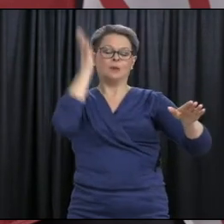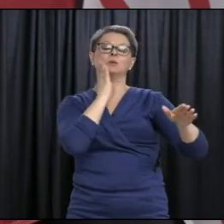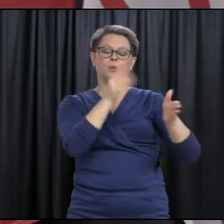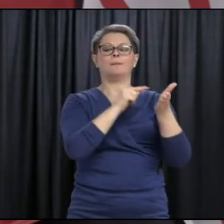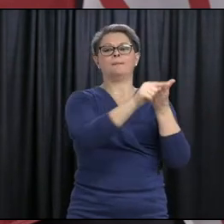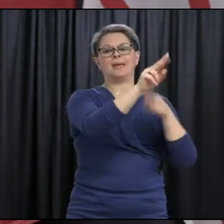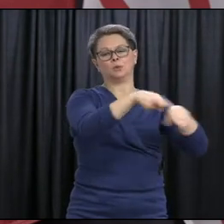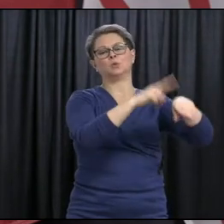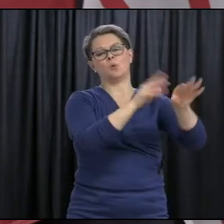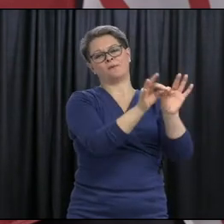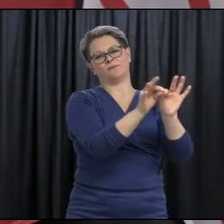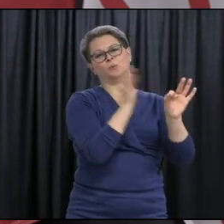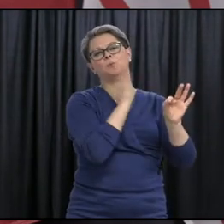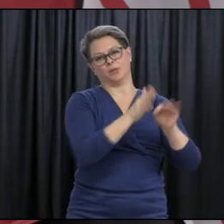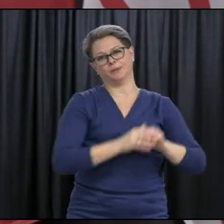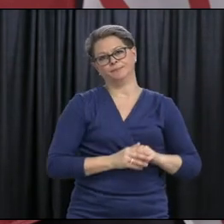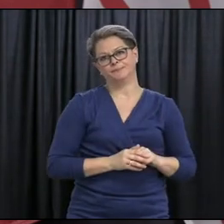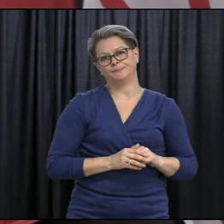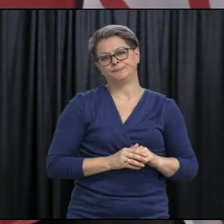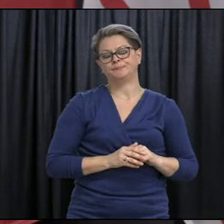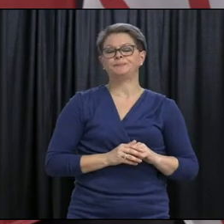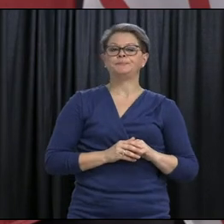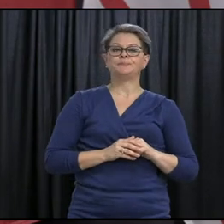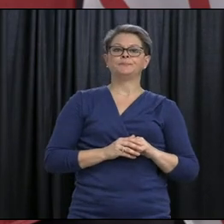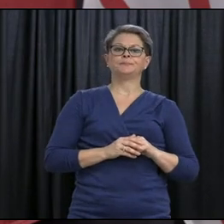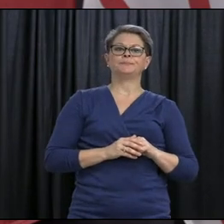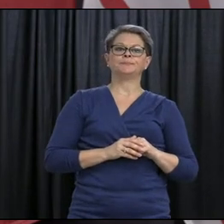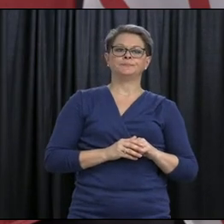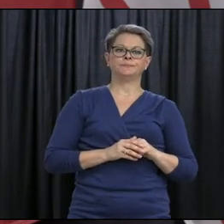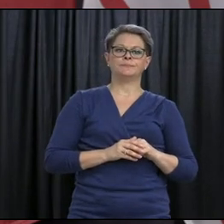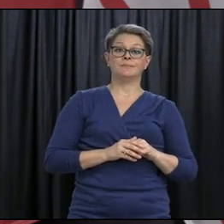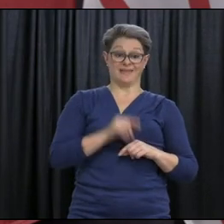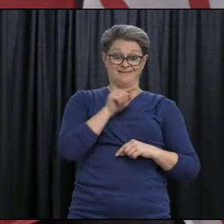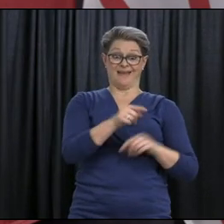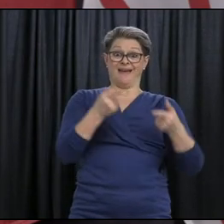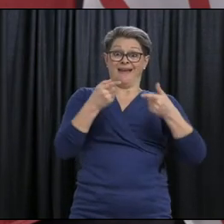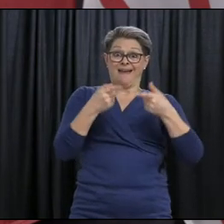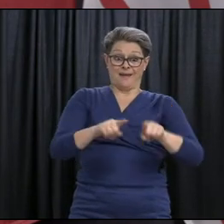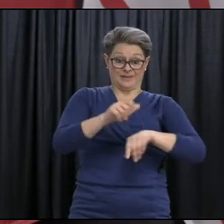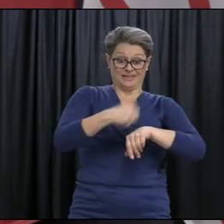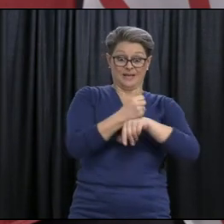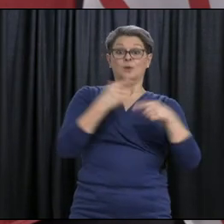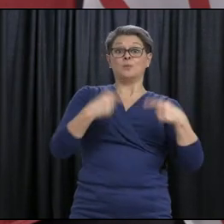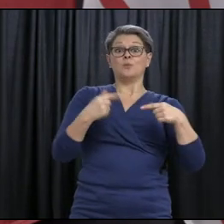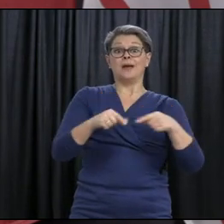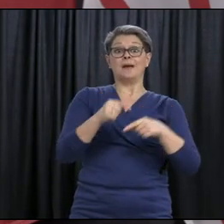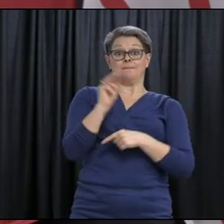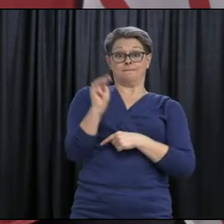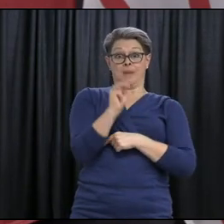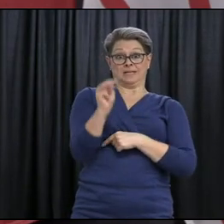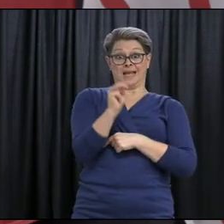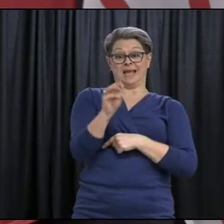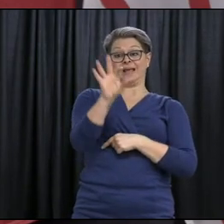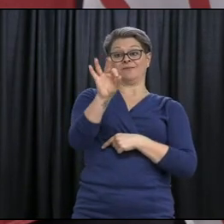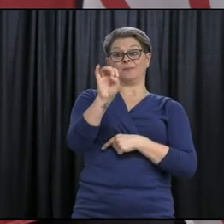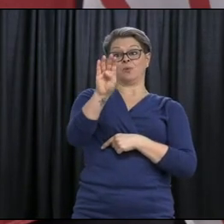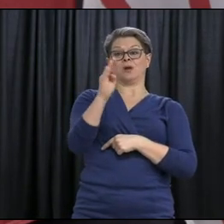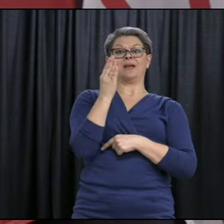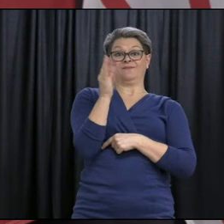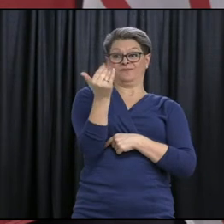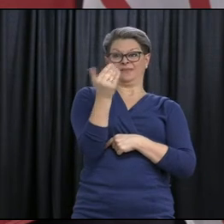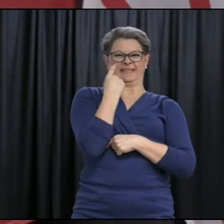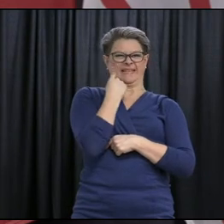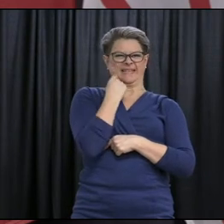normal fees. That change took effect Monday, February 15th.